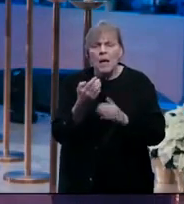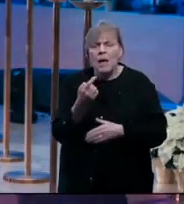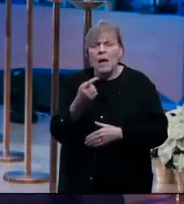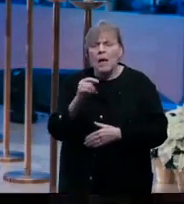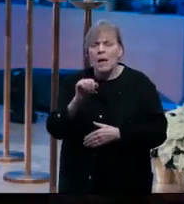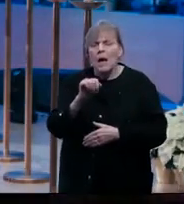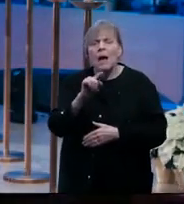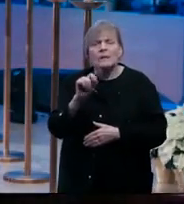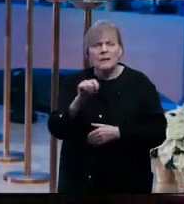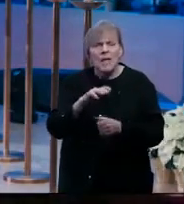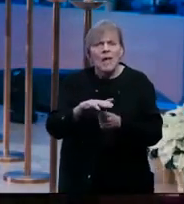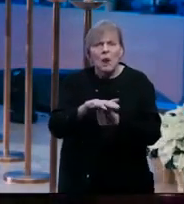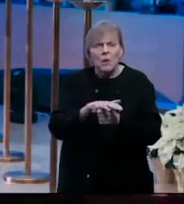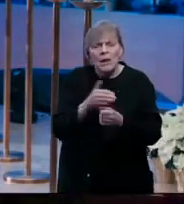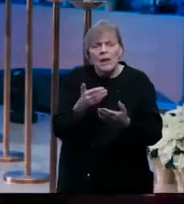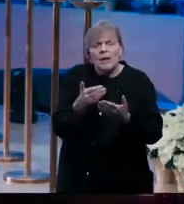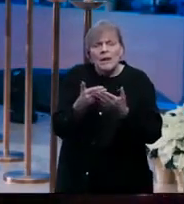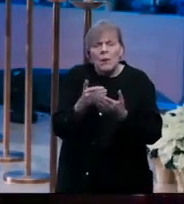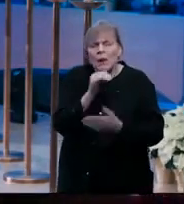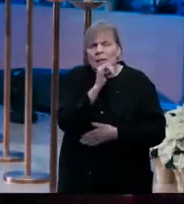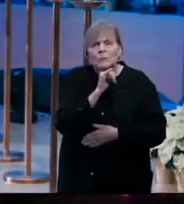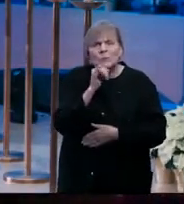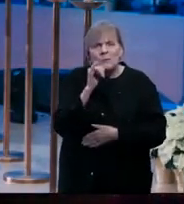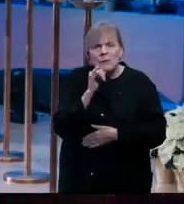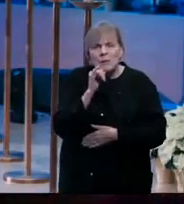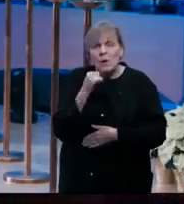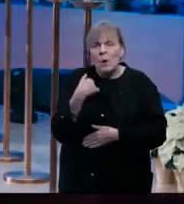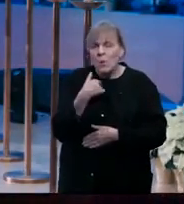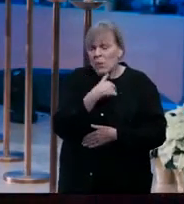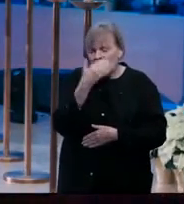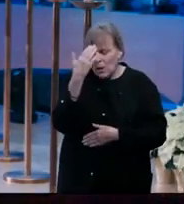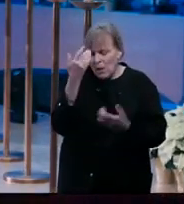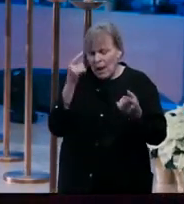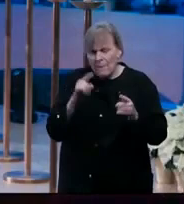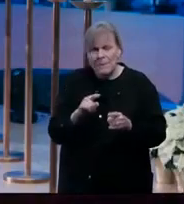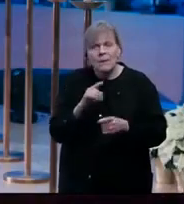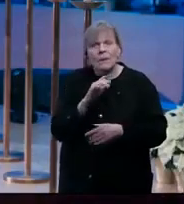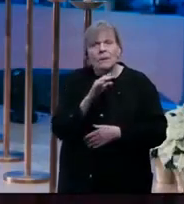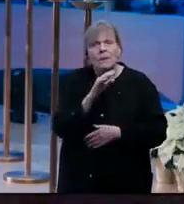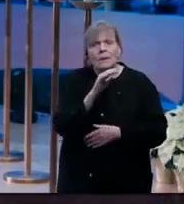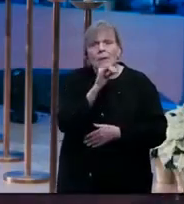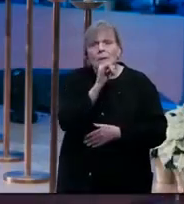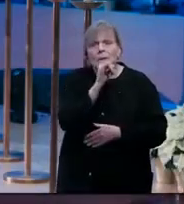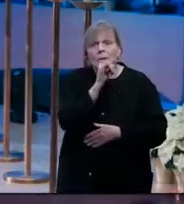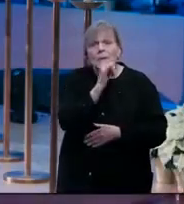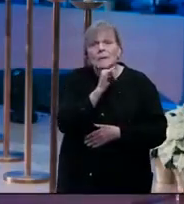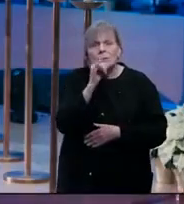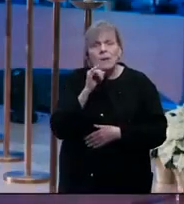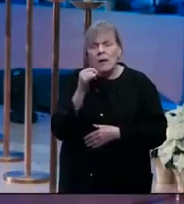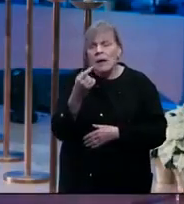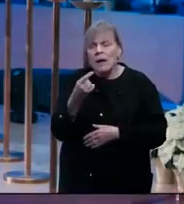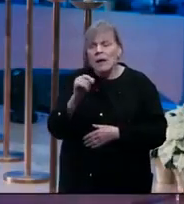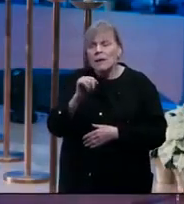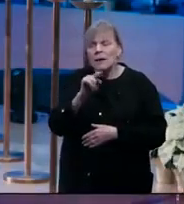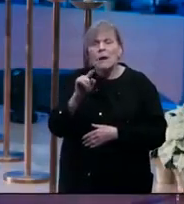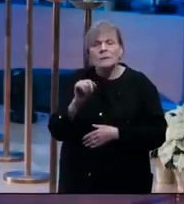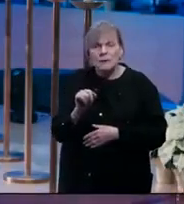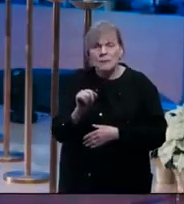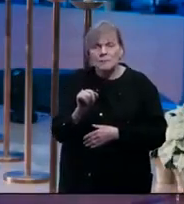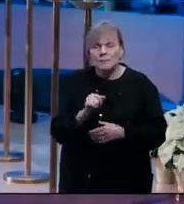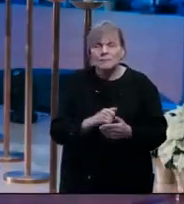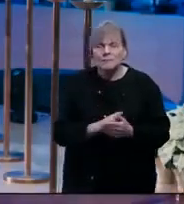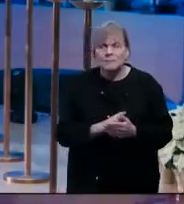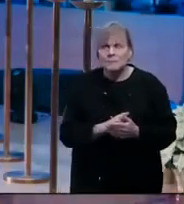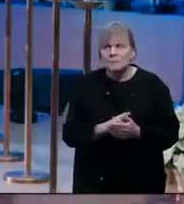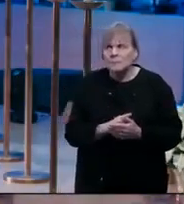the Gaza area near Israel. And we all know what's happening right now in Gaza and in Israel. And this is a picture